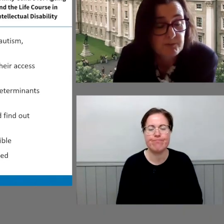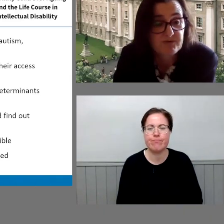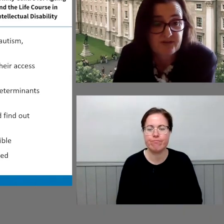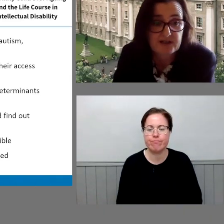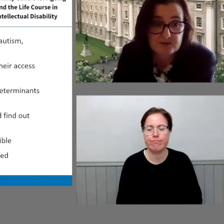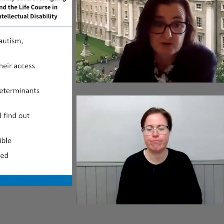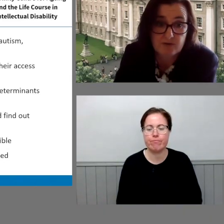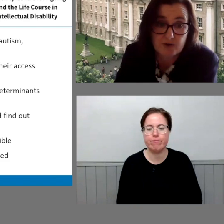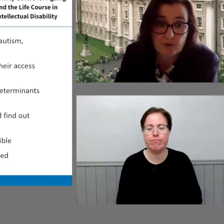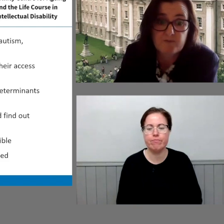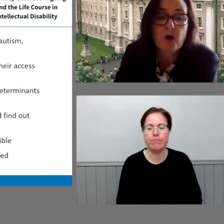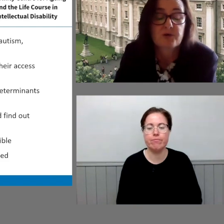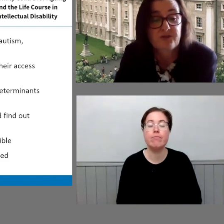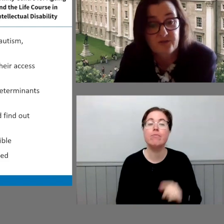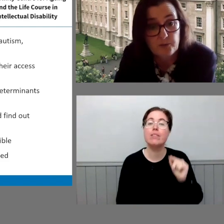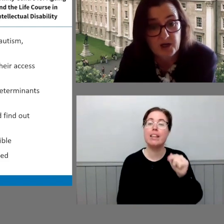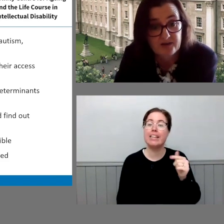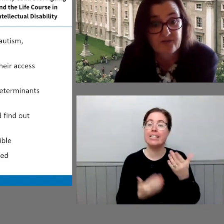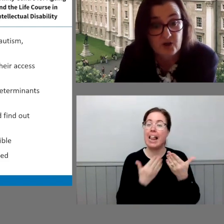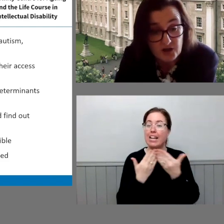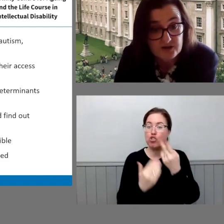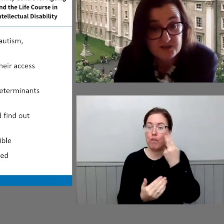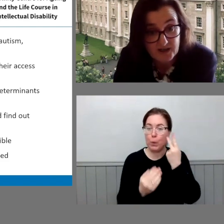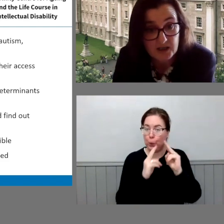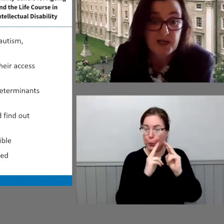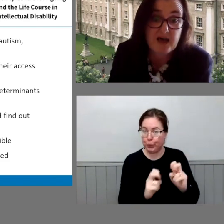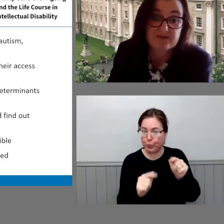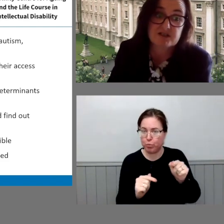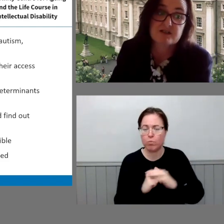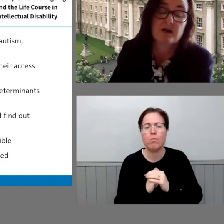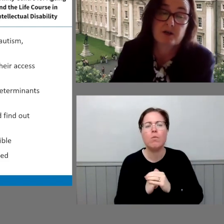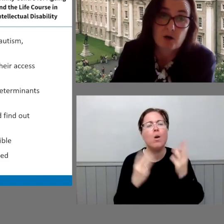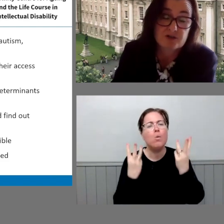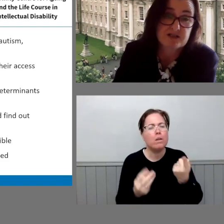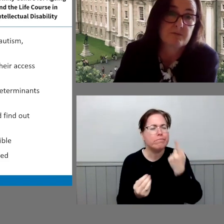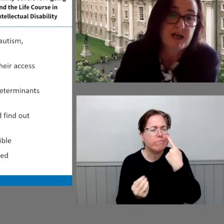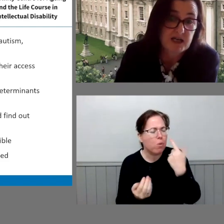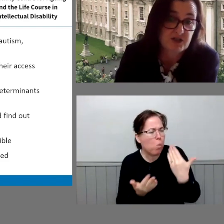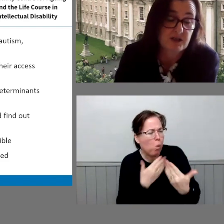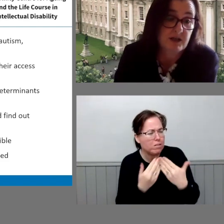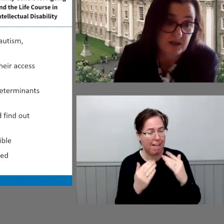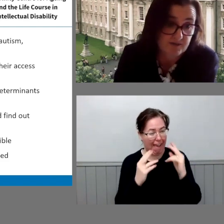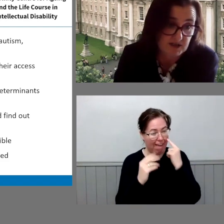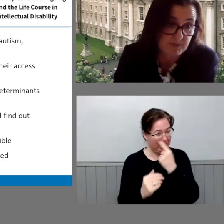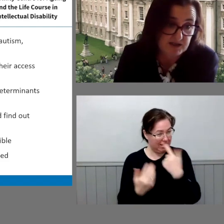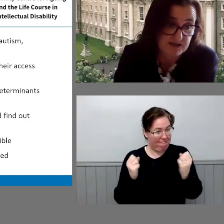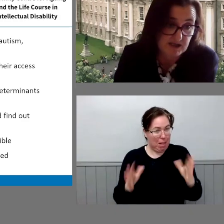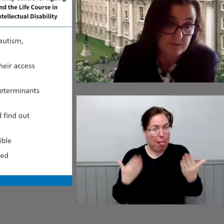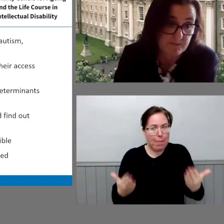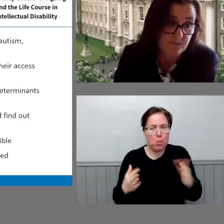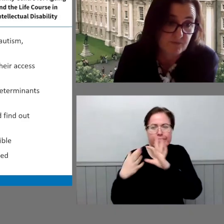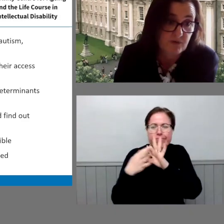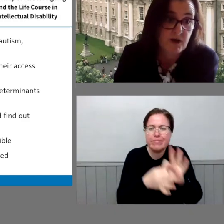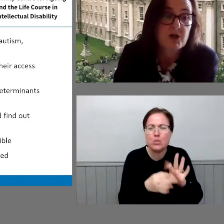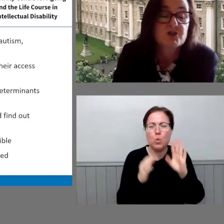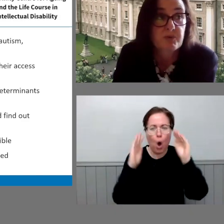So the aim of this literature review was to summarise the current available evidence on autism, ageing, and life